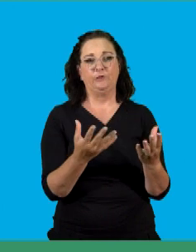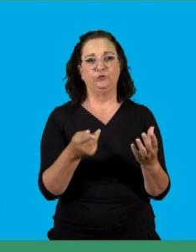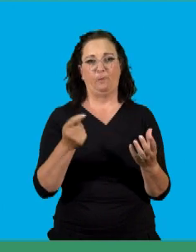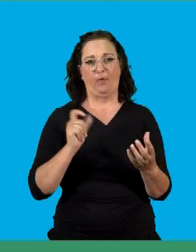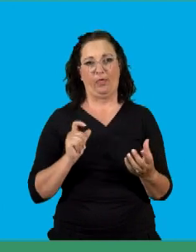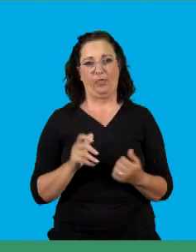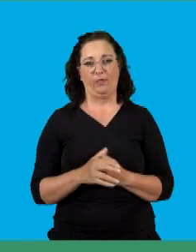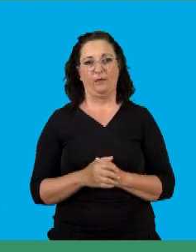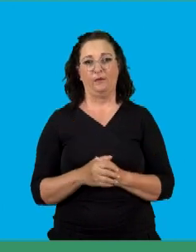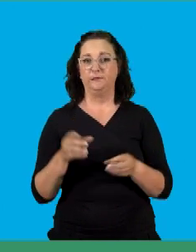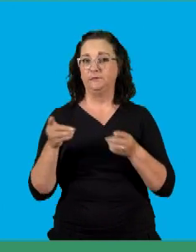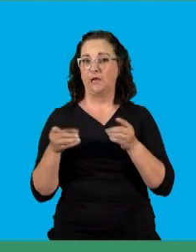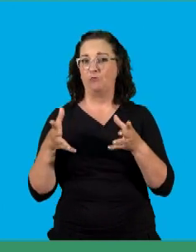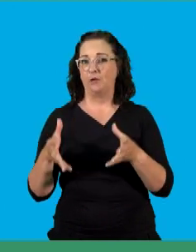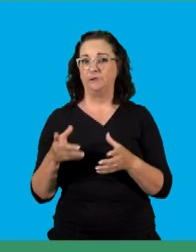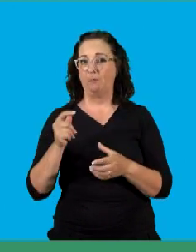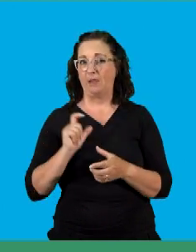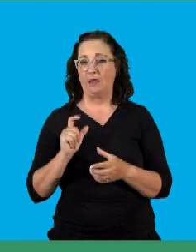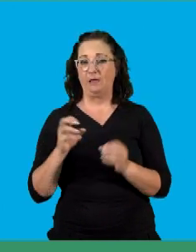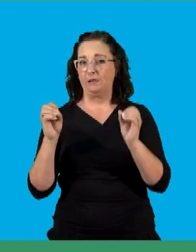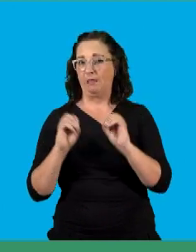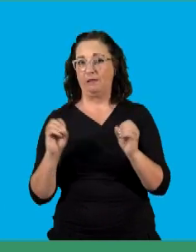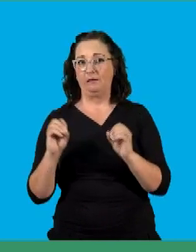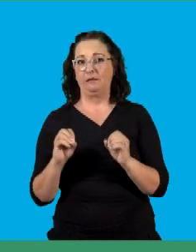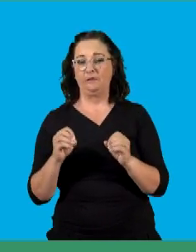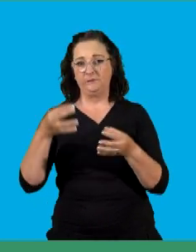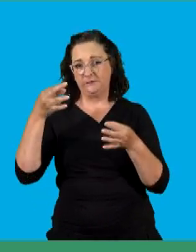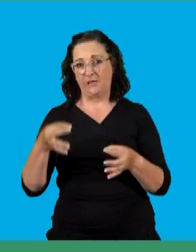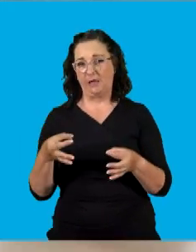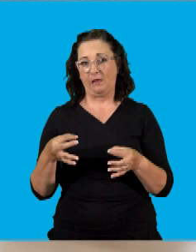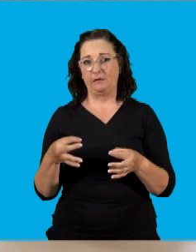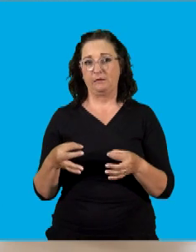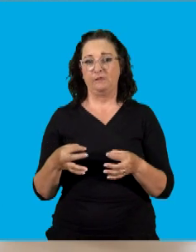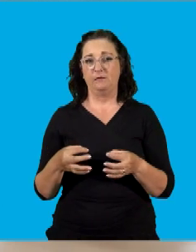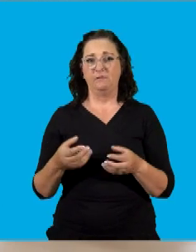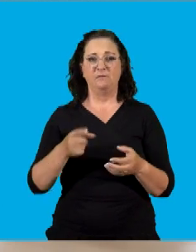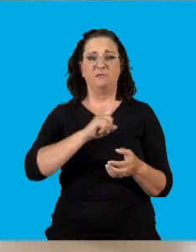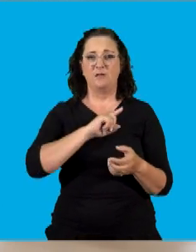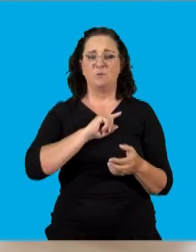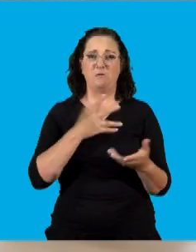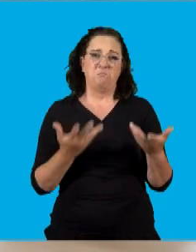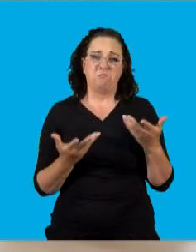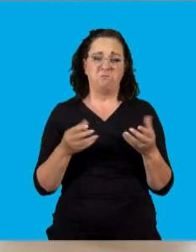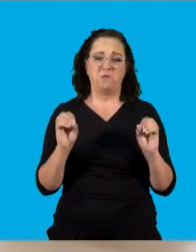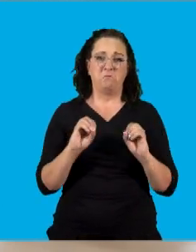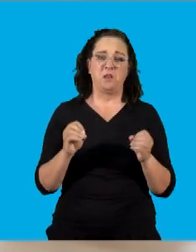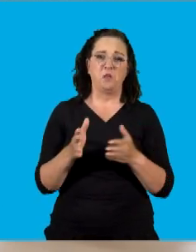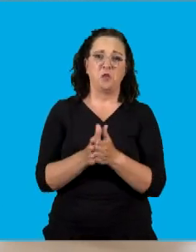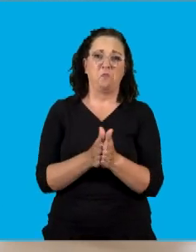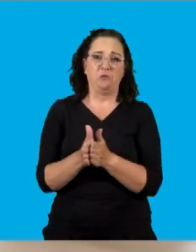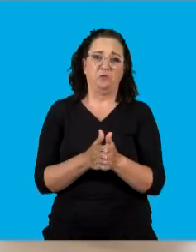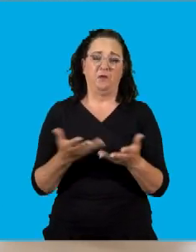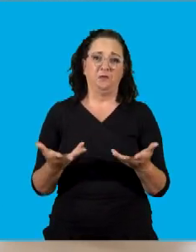remuneration. So since it's not the directors who decide how much they should earn when they manage the public company, they may not